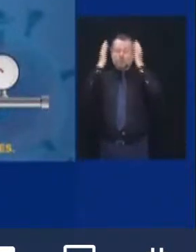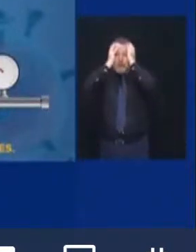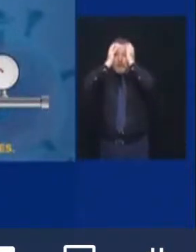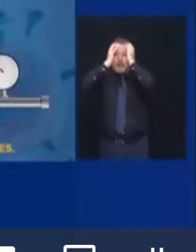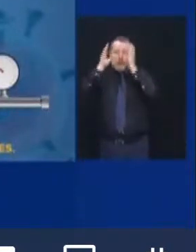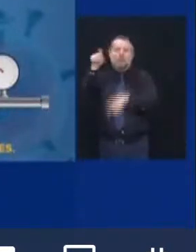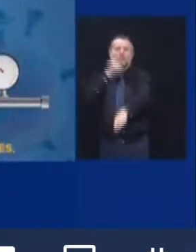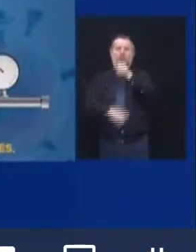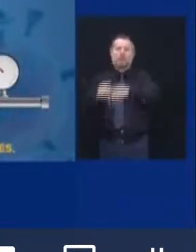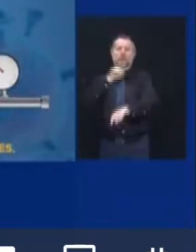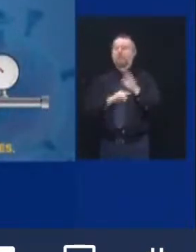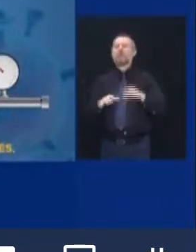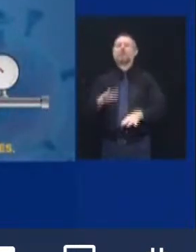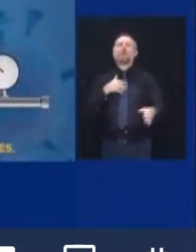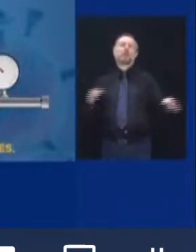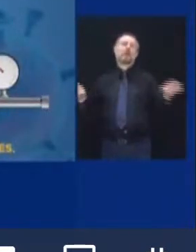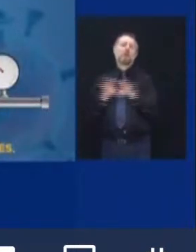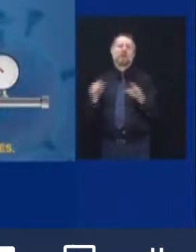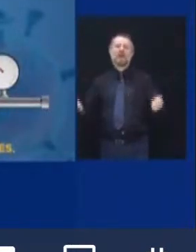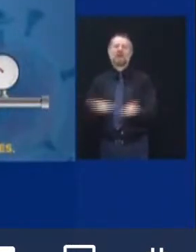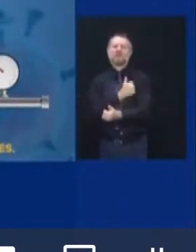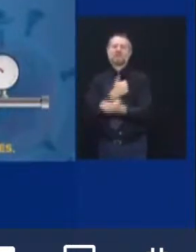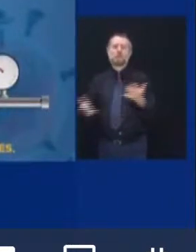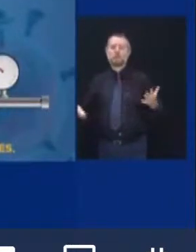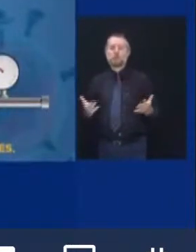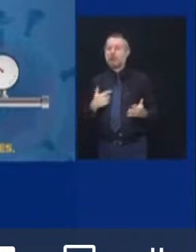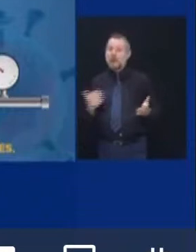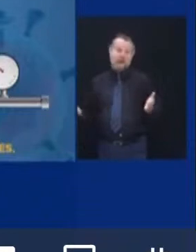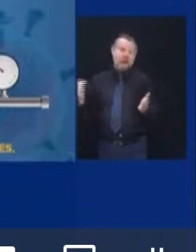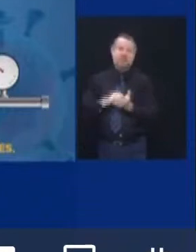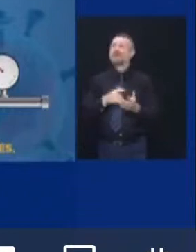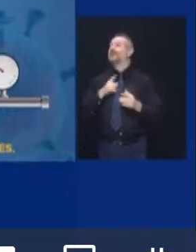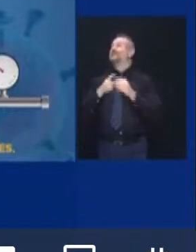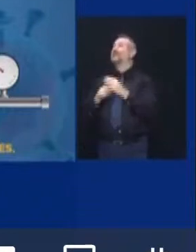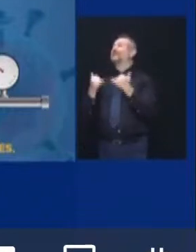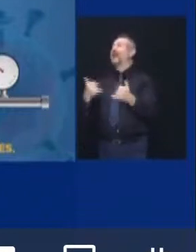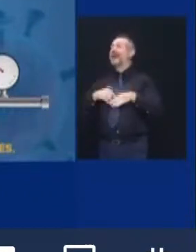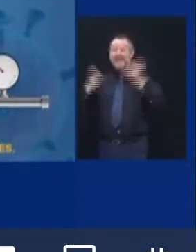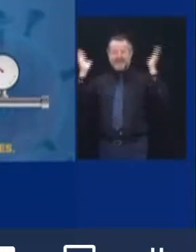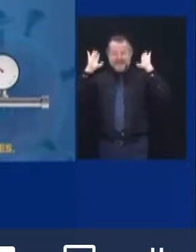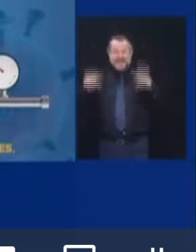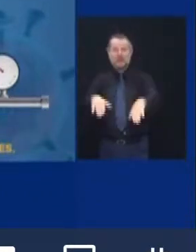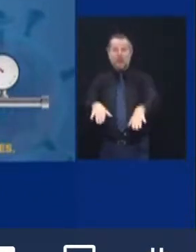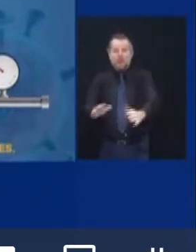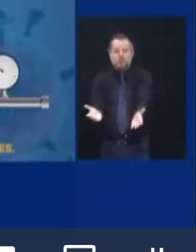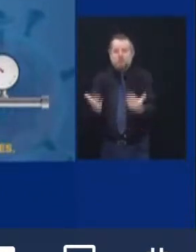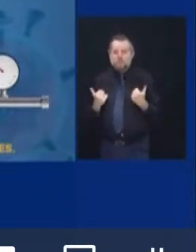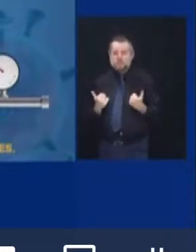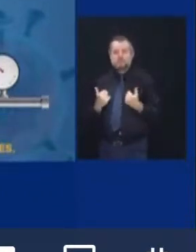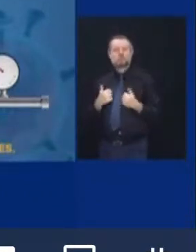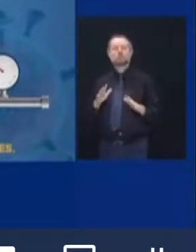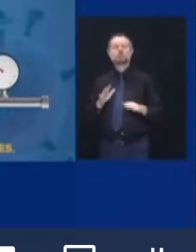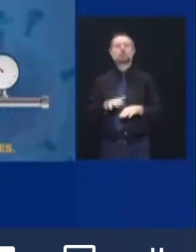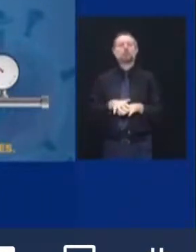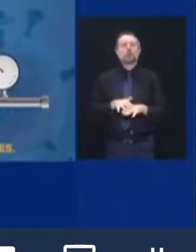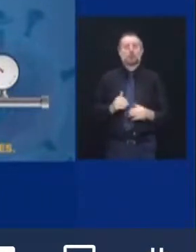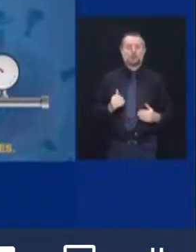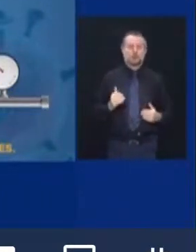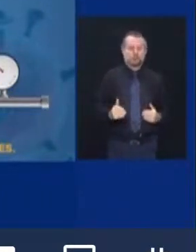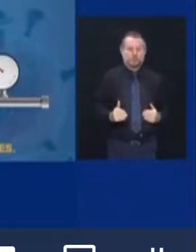close. More sophisticated calibrations off the testing data. This